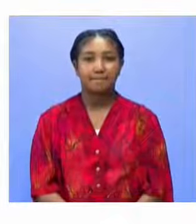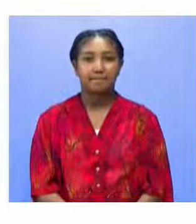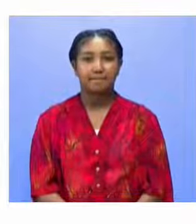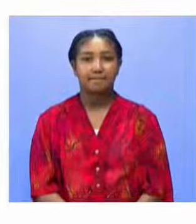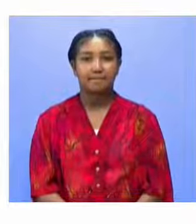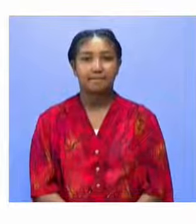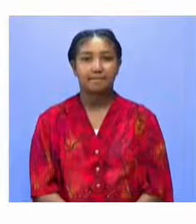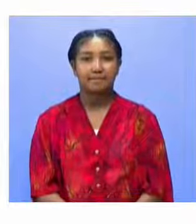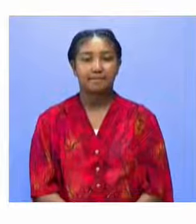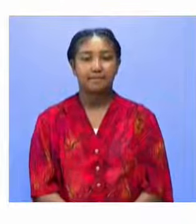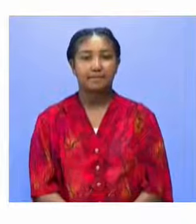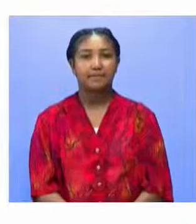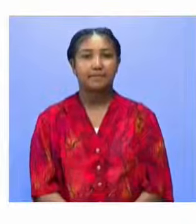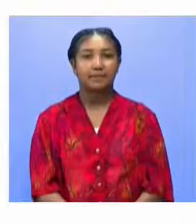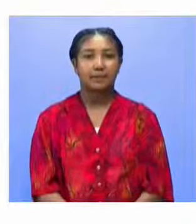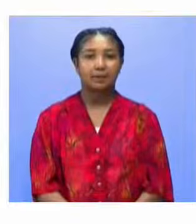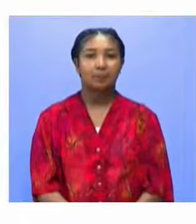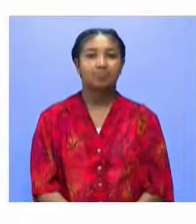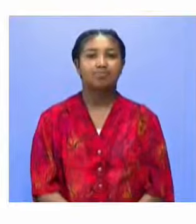Time expressions